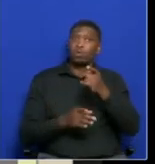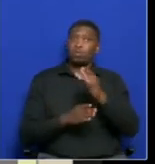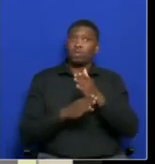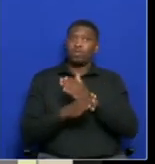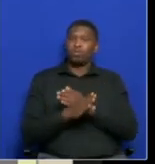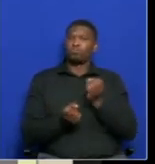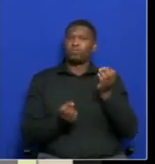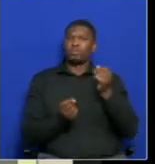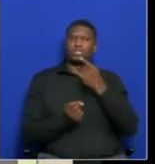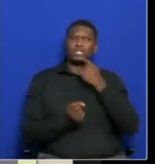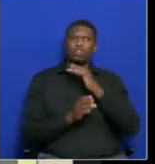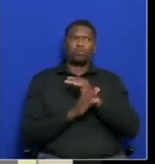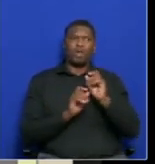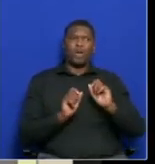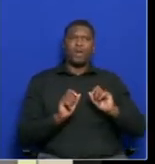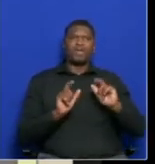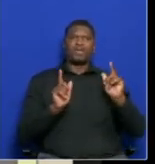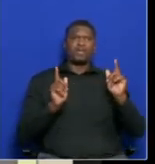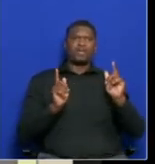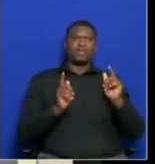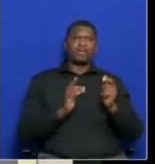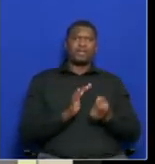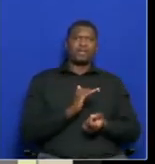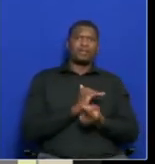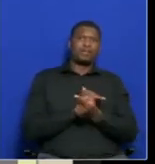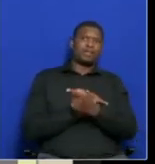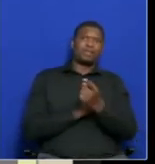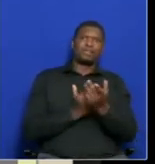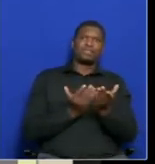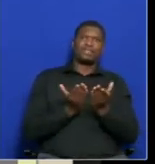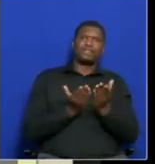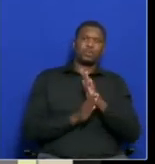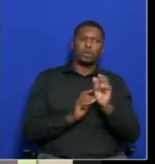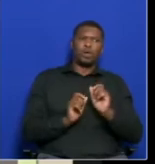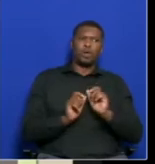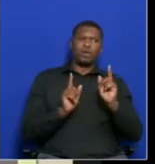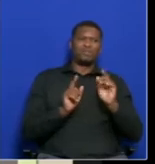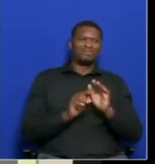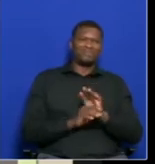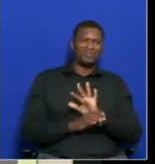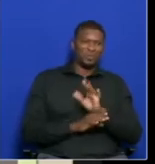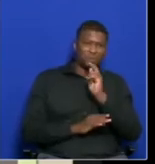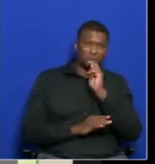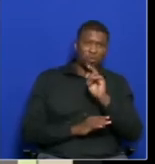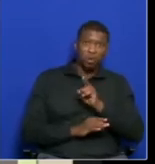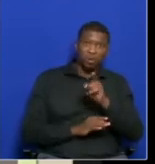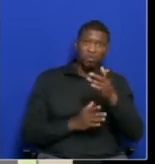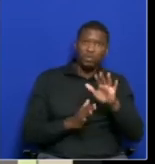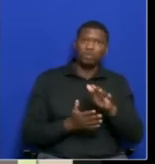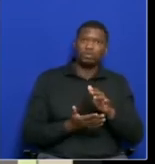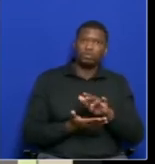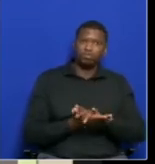that there were ad hoc services that were being rendered because you were approving invoices.